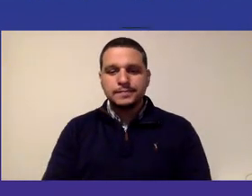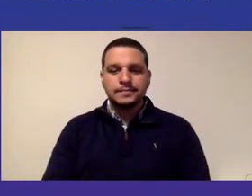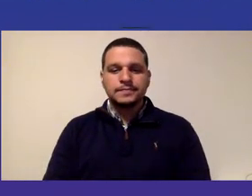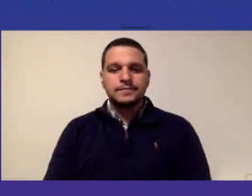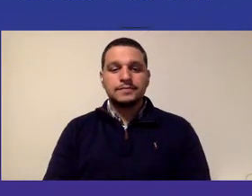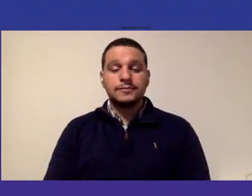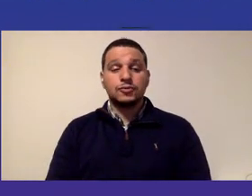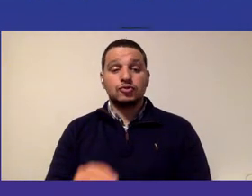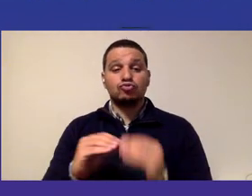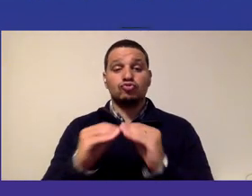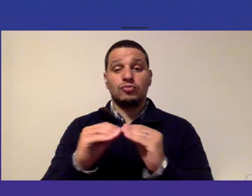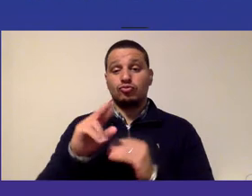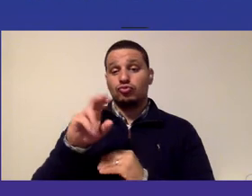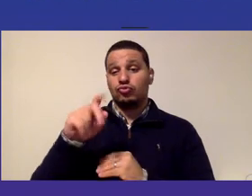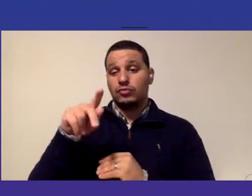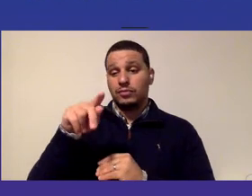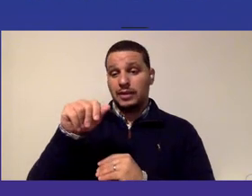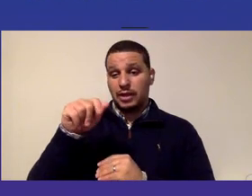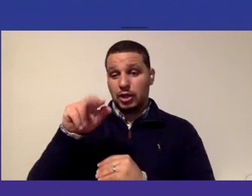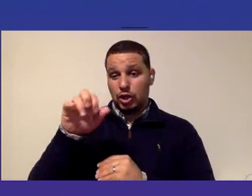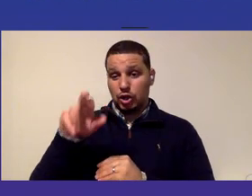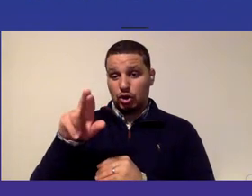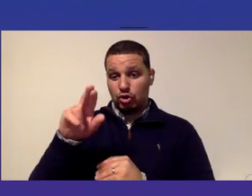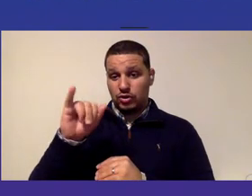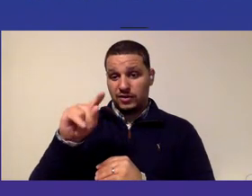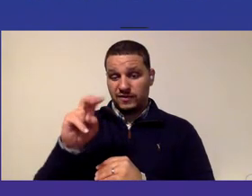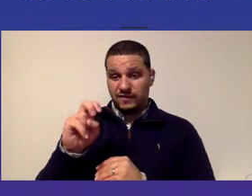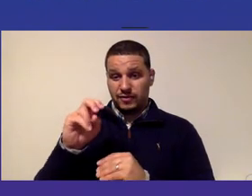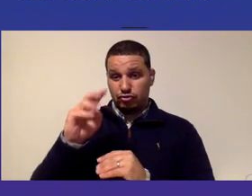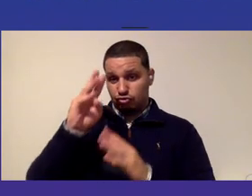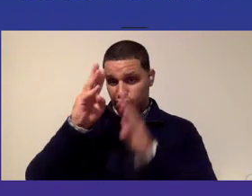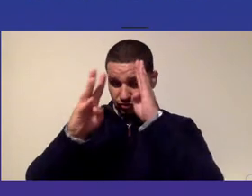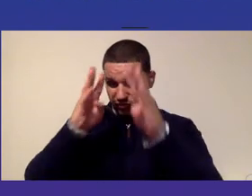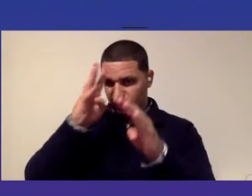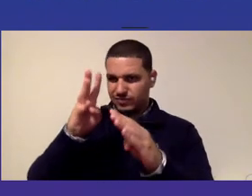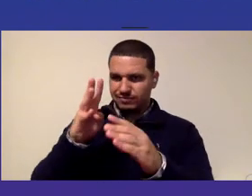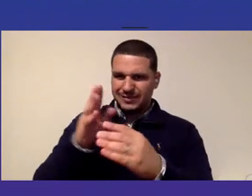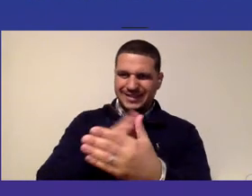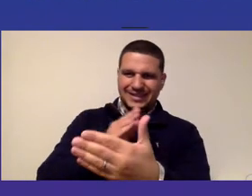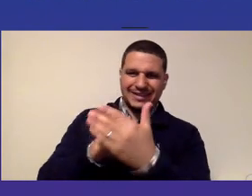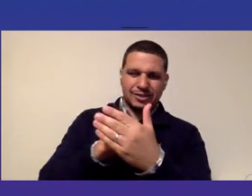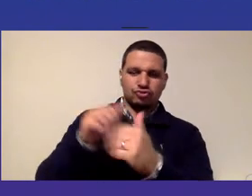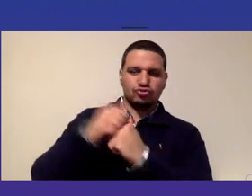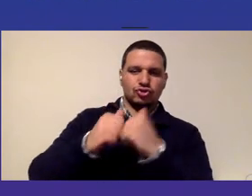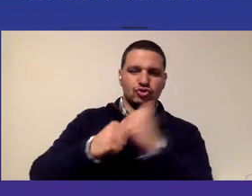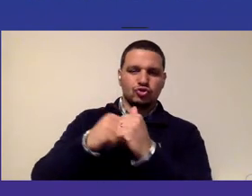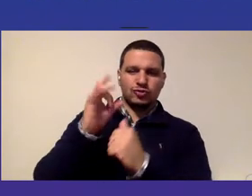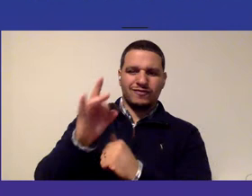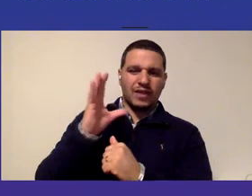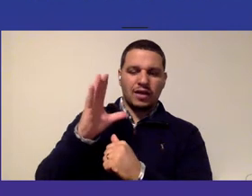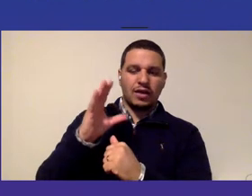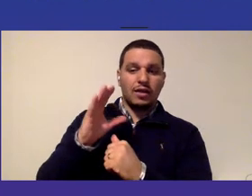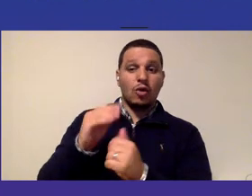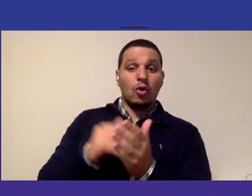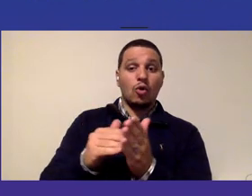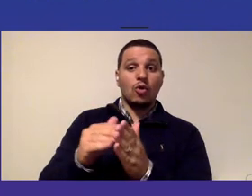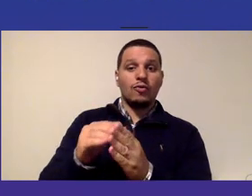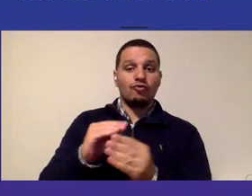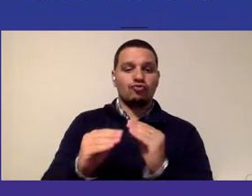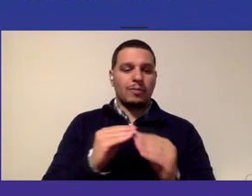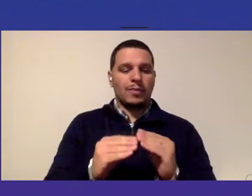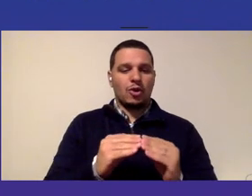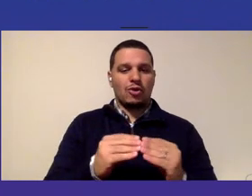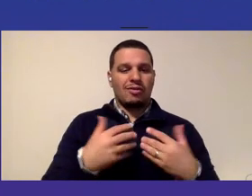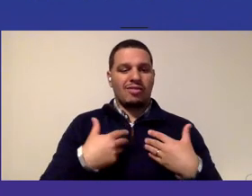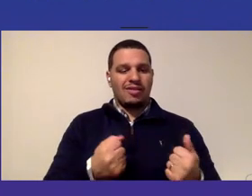Reparative creativity is a stay against structural violence, offering repairs to these life eroding traumas that are